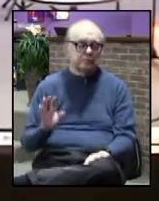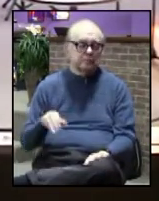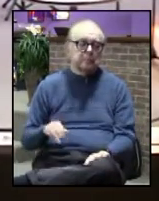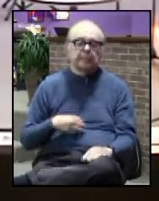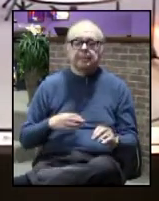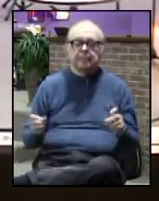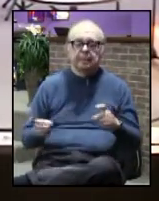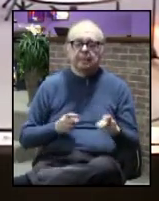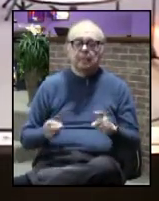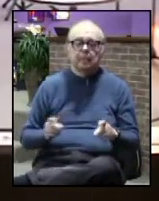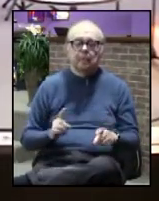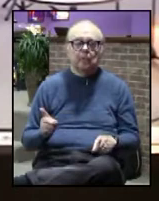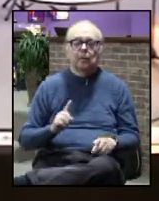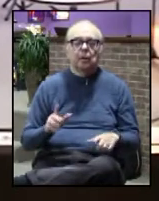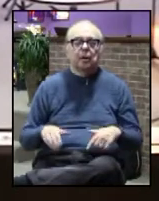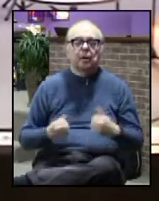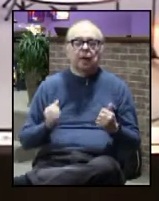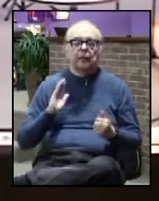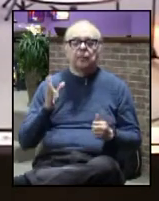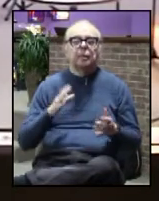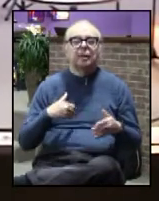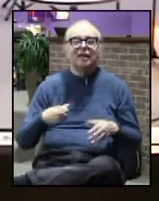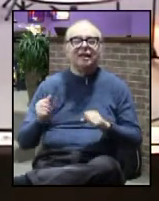no control over where life is taking you.